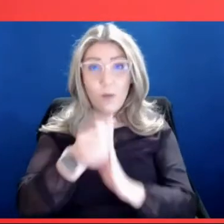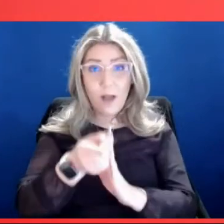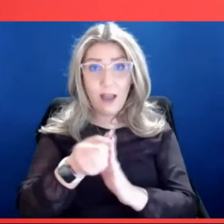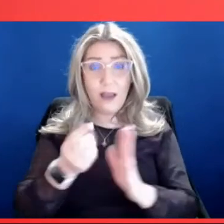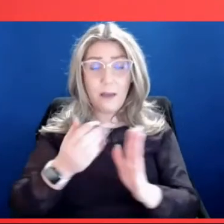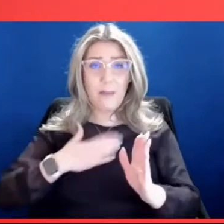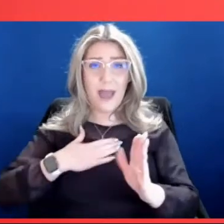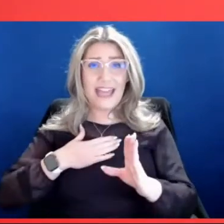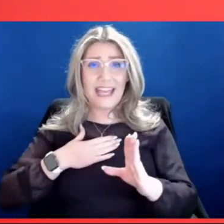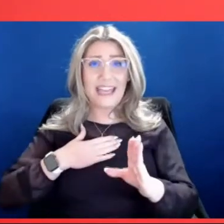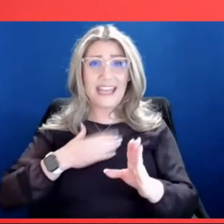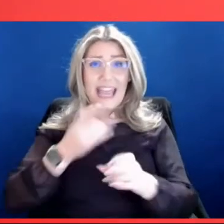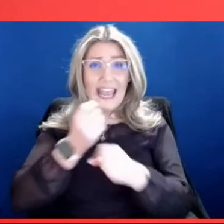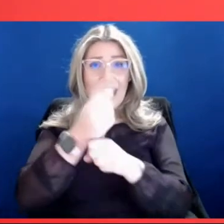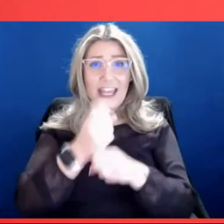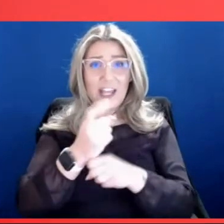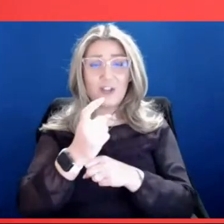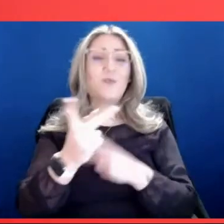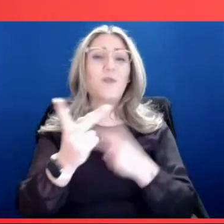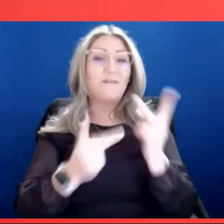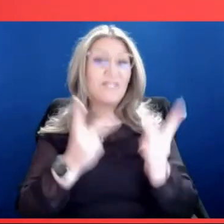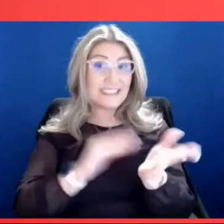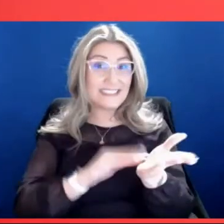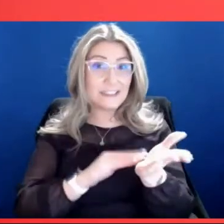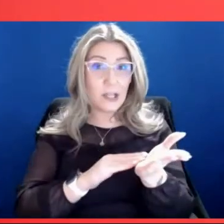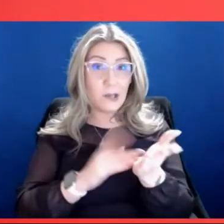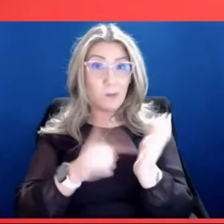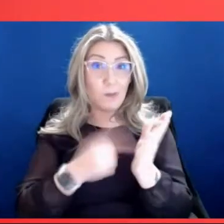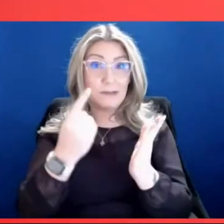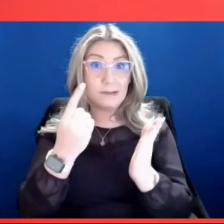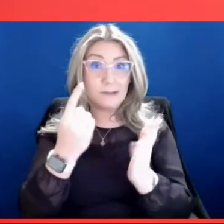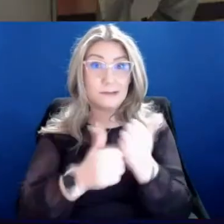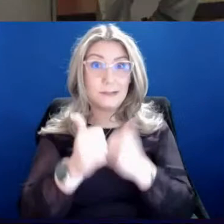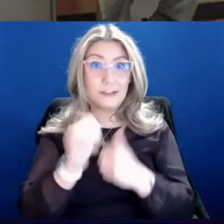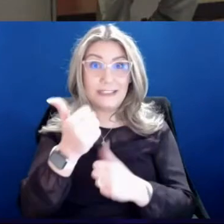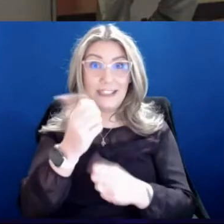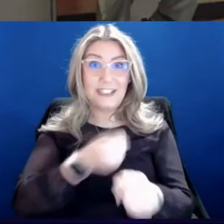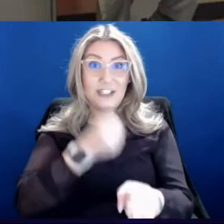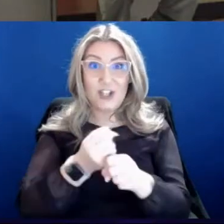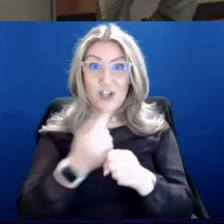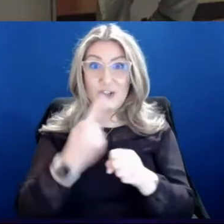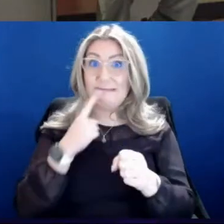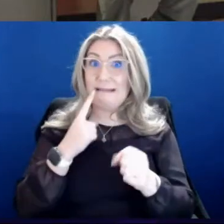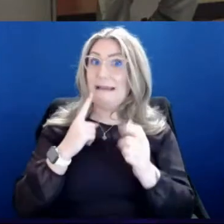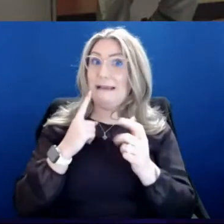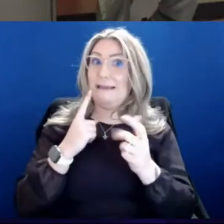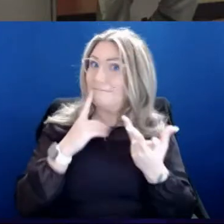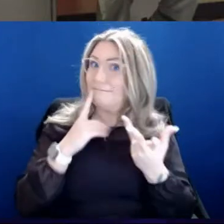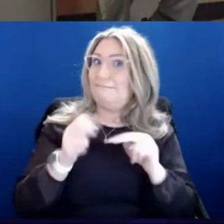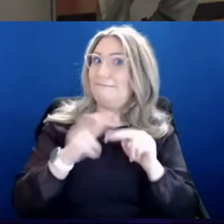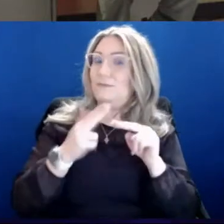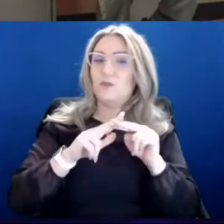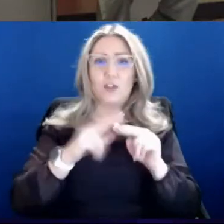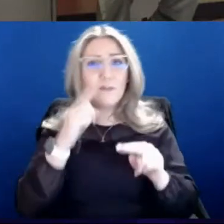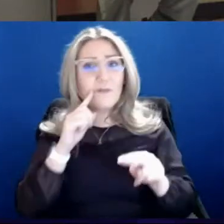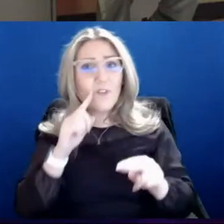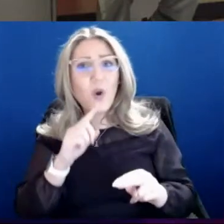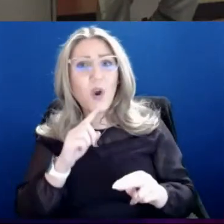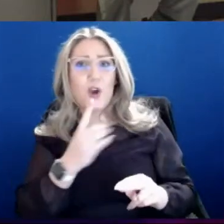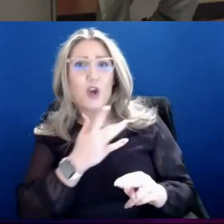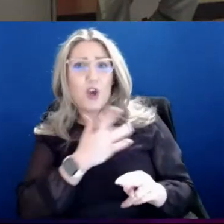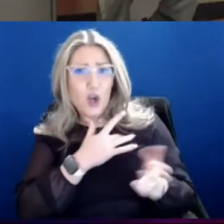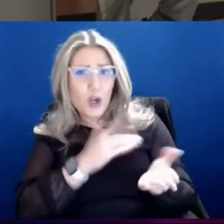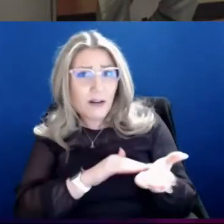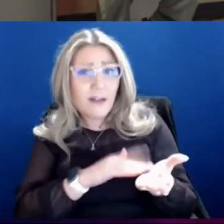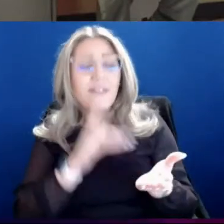visit to the doctor once every 10 years, but I've ramped that up. Even as a cardio-oncologist? Well, I wasn't that then, but as a